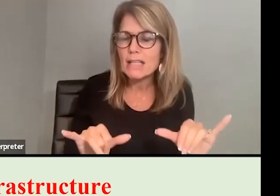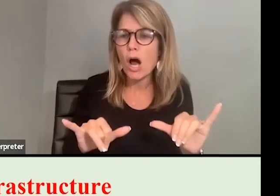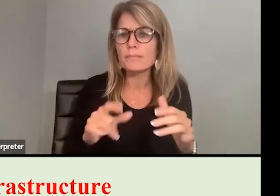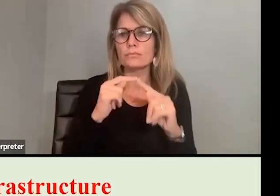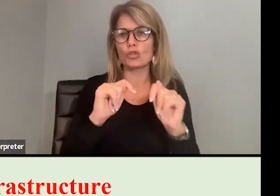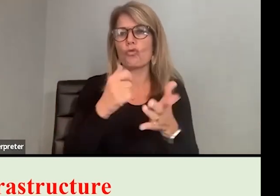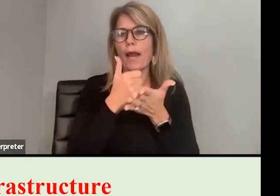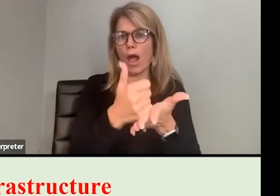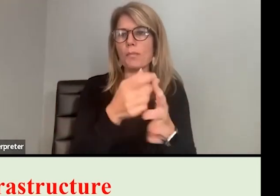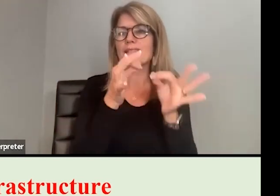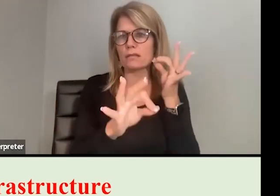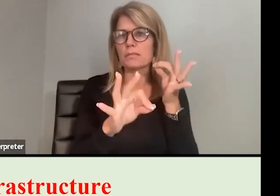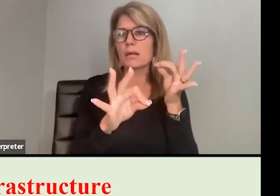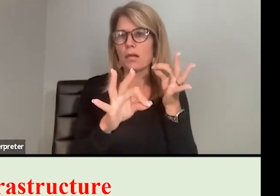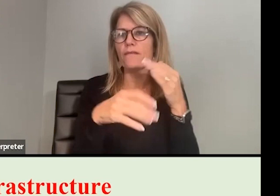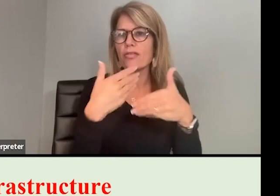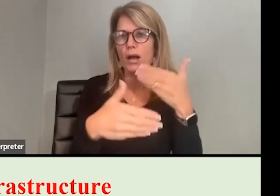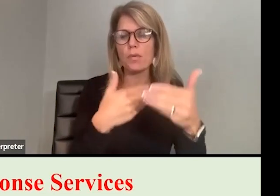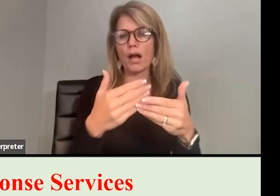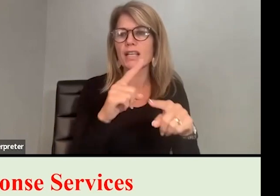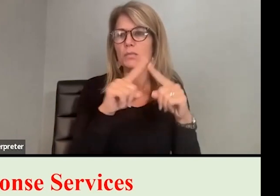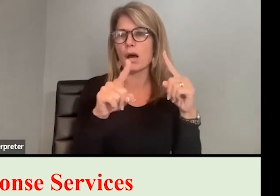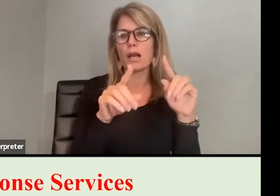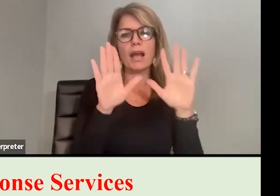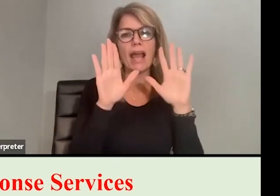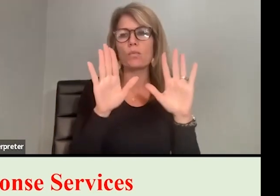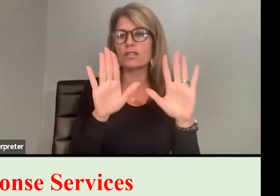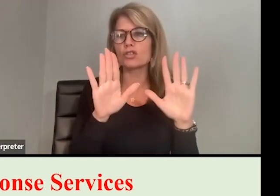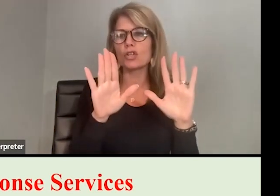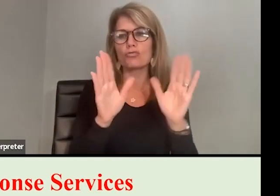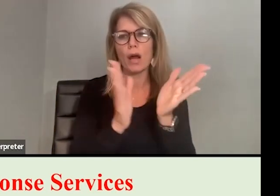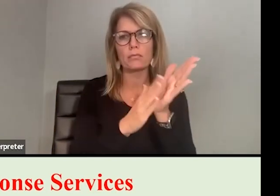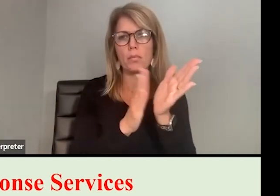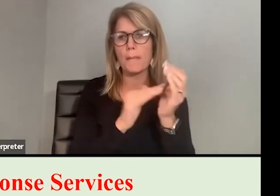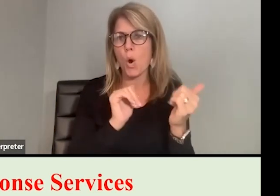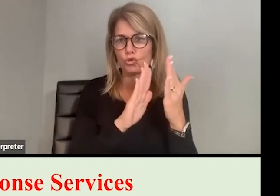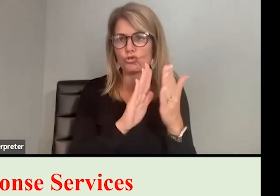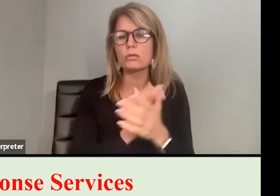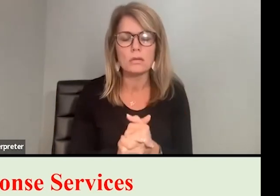with simplifying that process, but it's another wonderful move. Another is to take a look